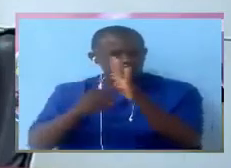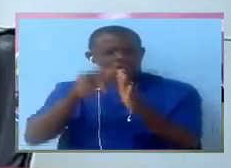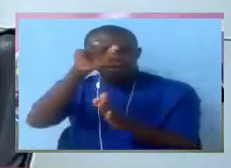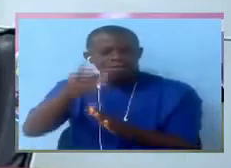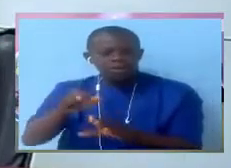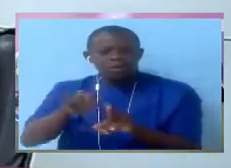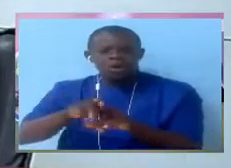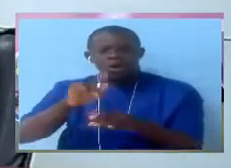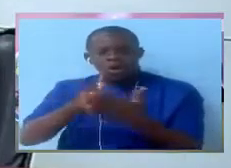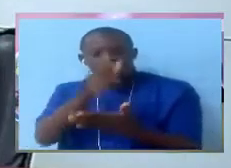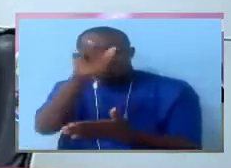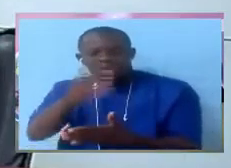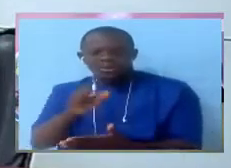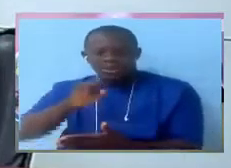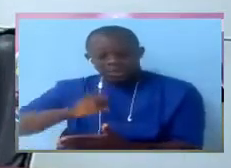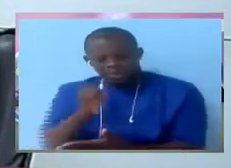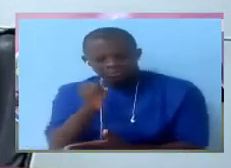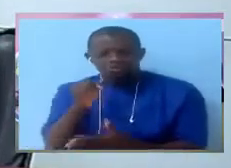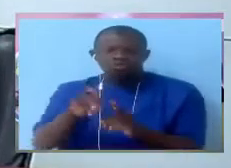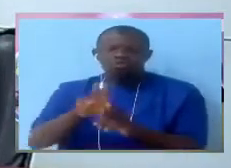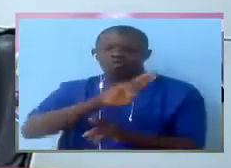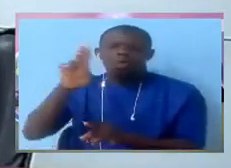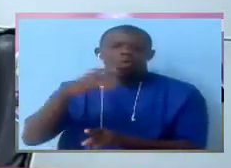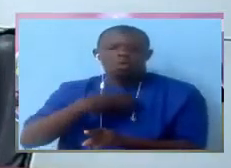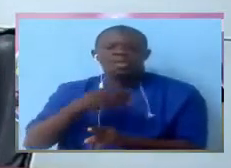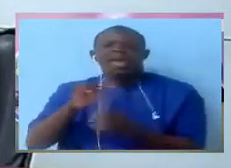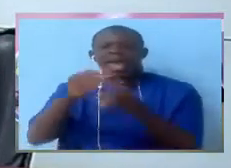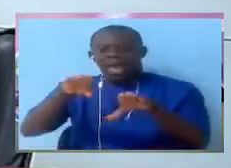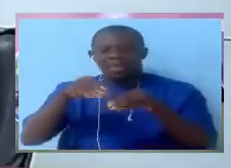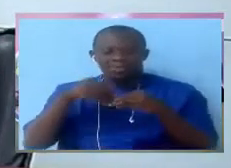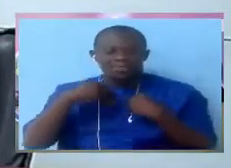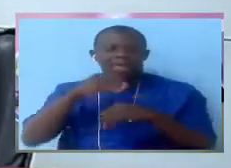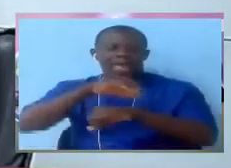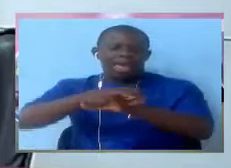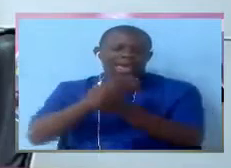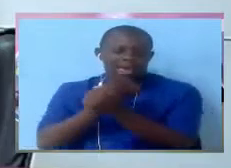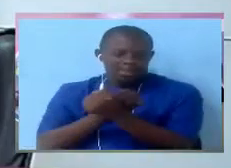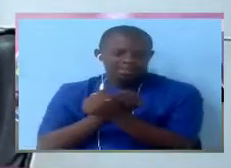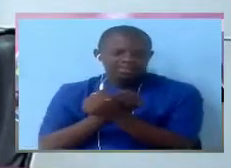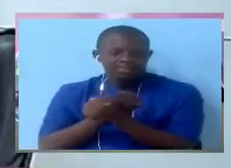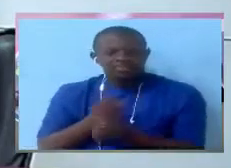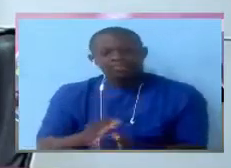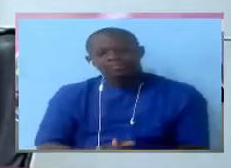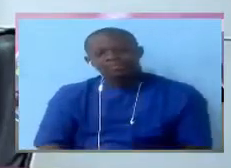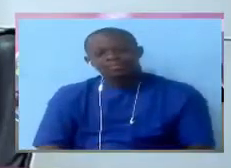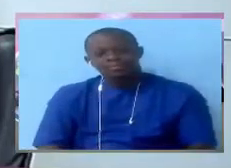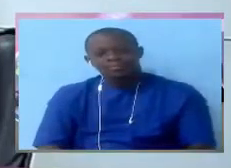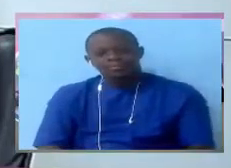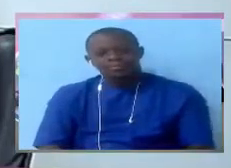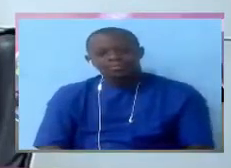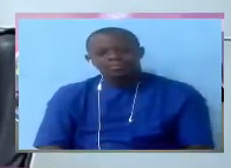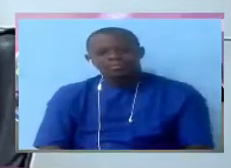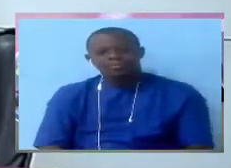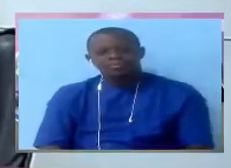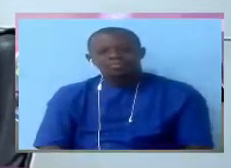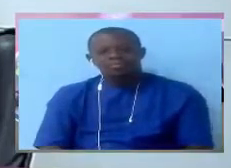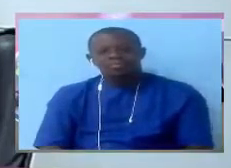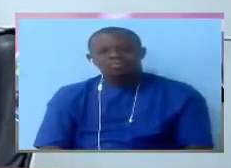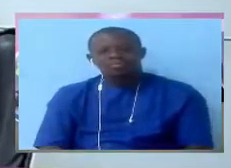arrests of persons we suspect will resist or are deemed to be dangerous